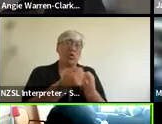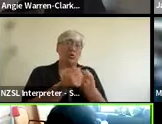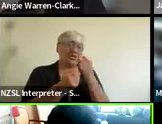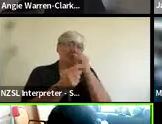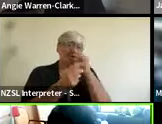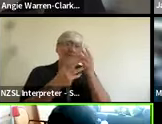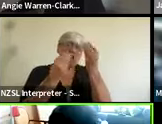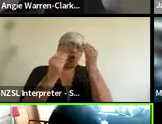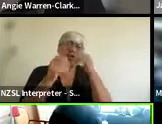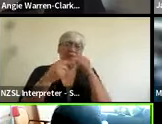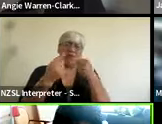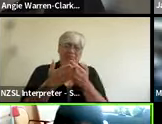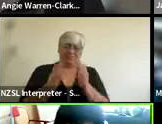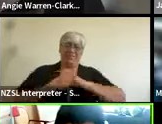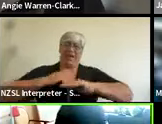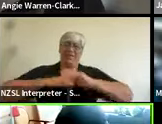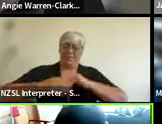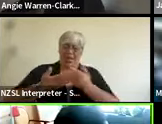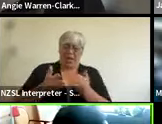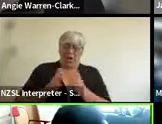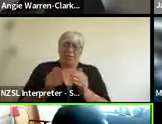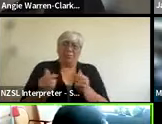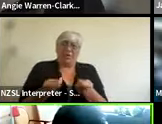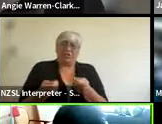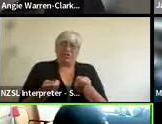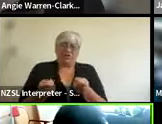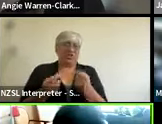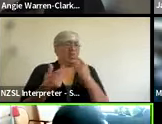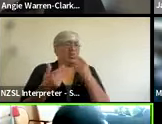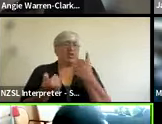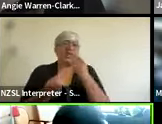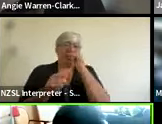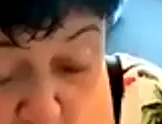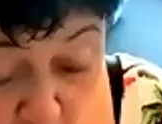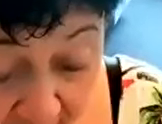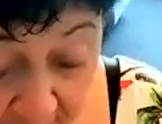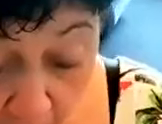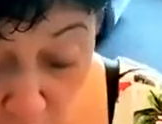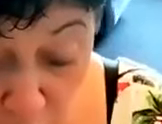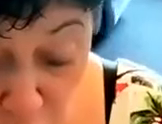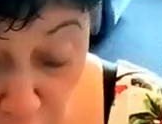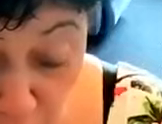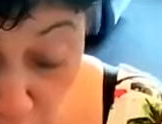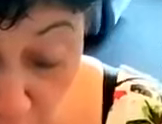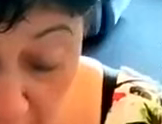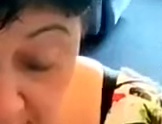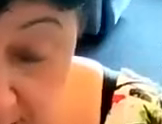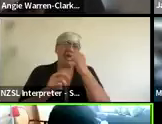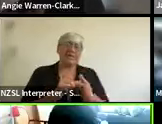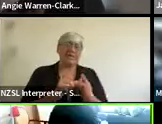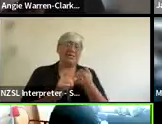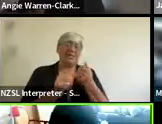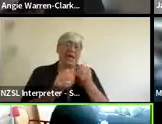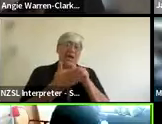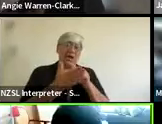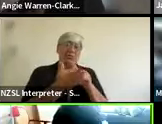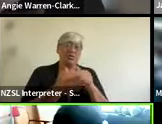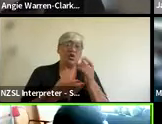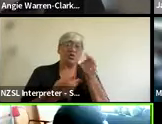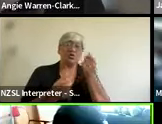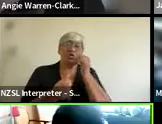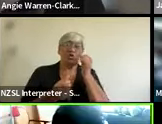to manage his behaviour and to relate to others. Effectively, the boy needs help to know, understand